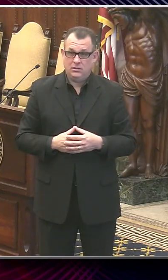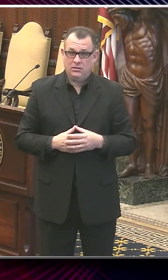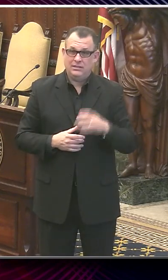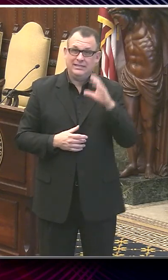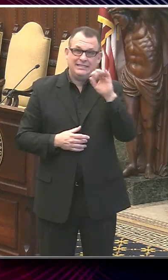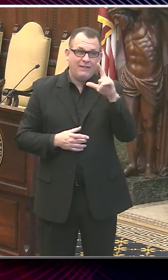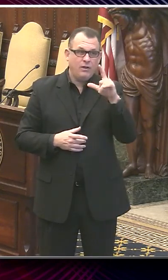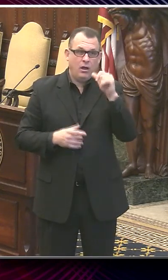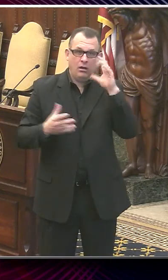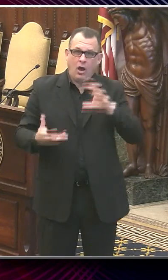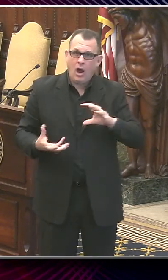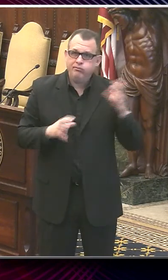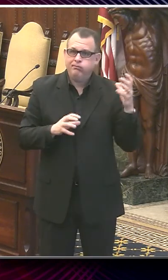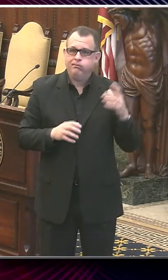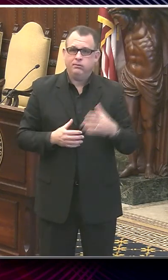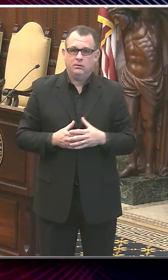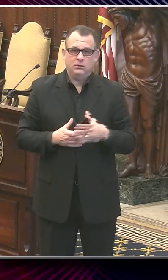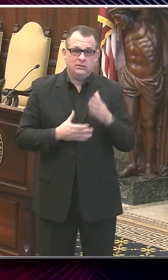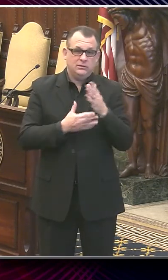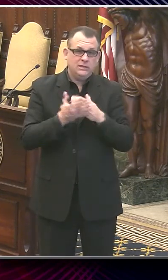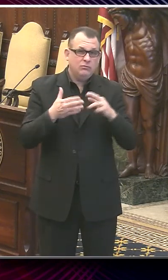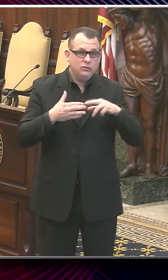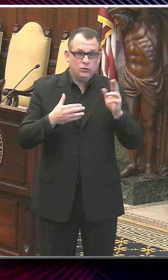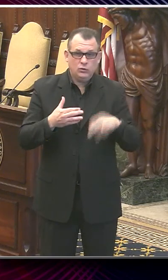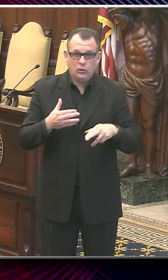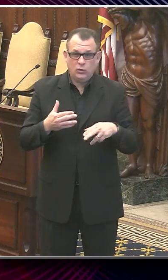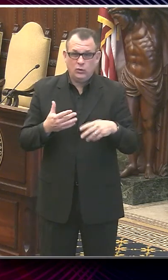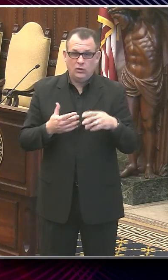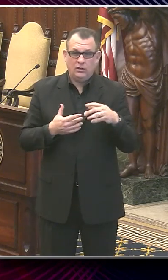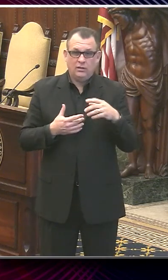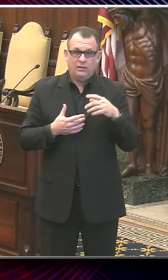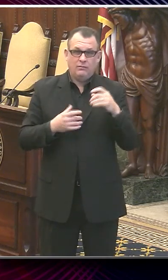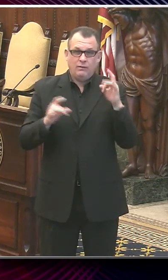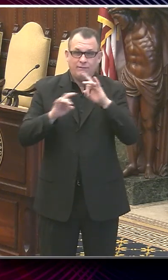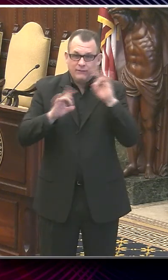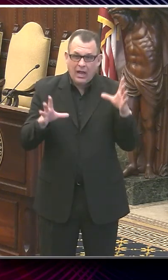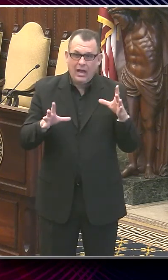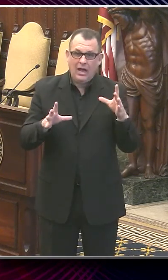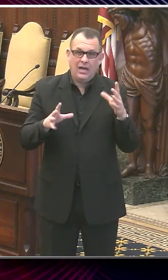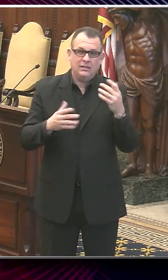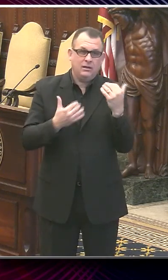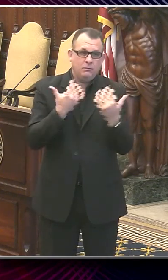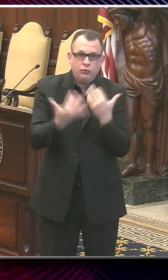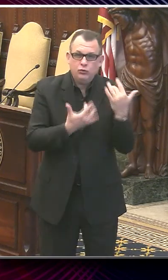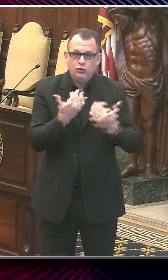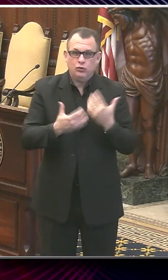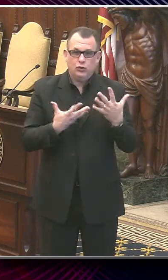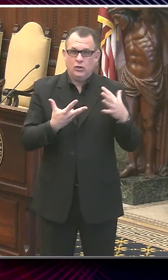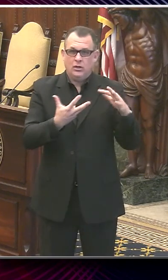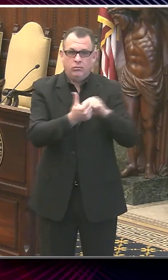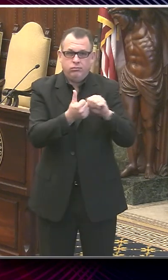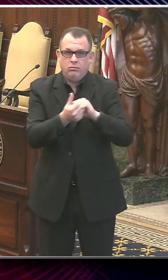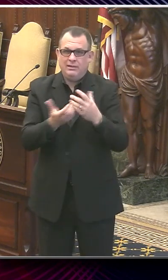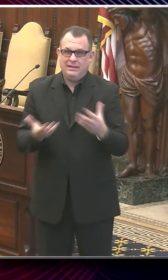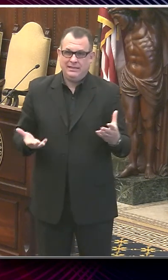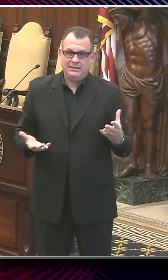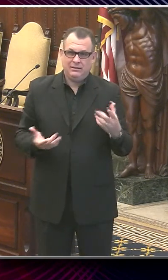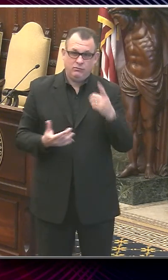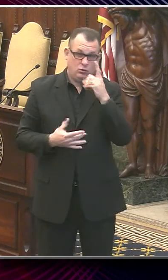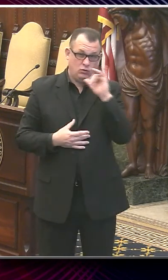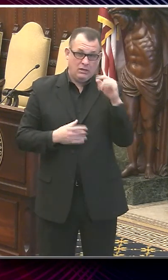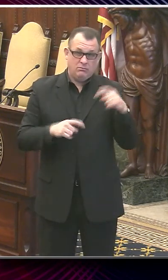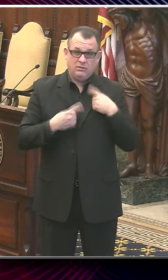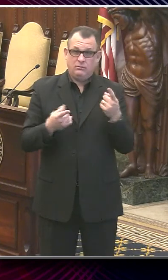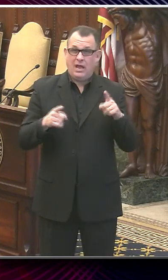which resulted in some cases in violence and looting and vandalism, that we realize where we are now, that